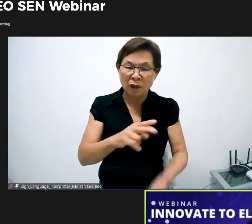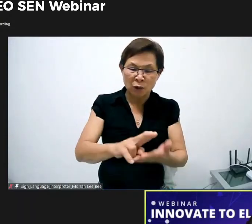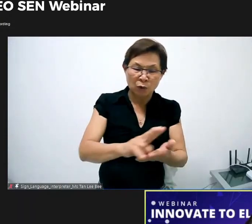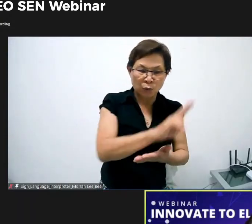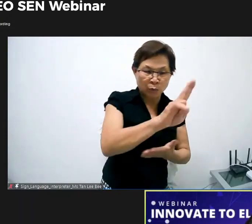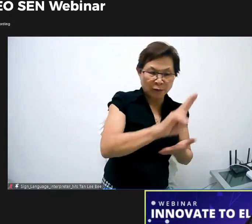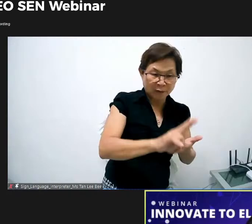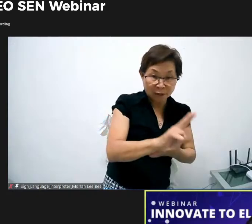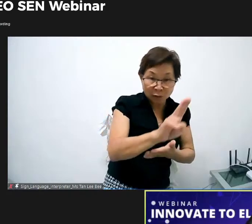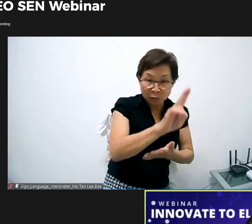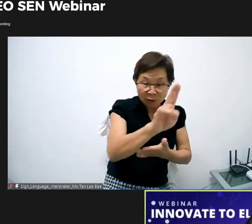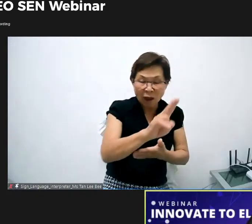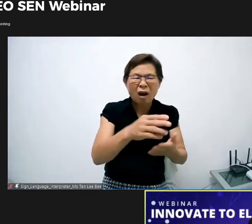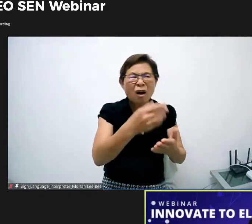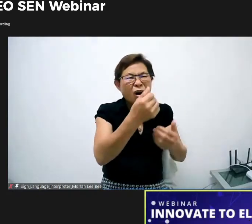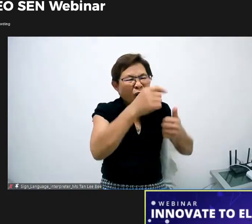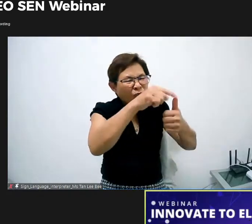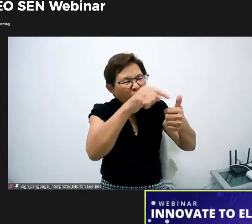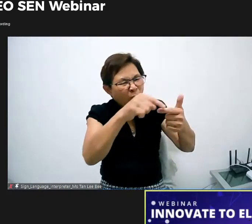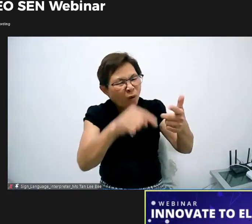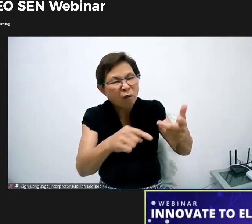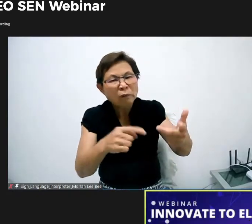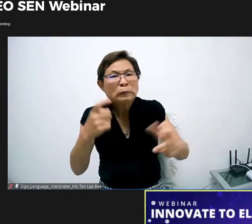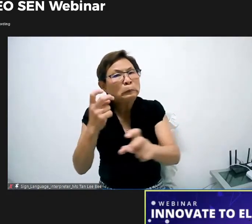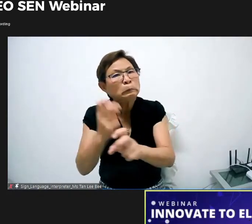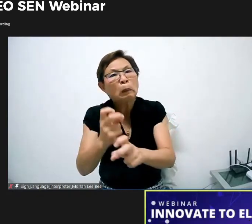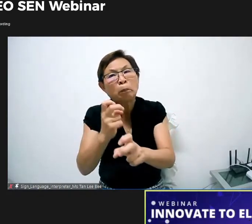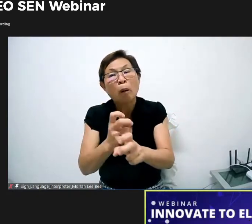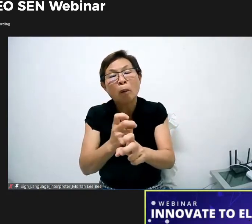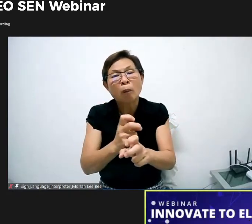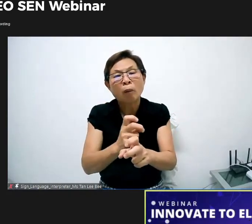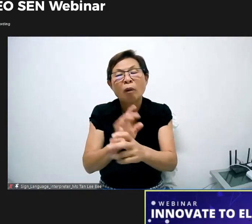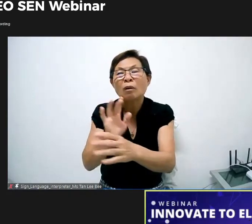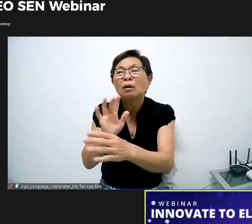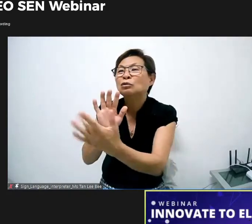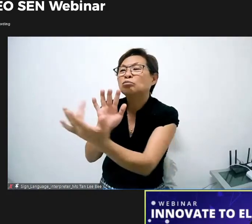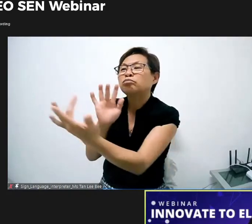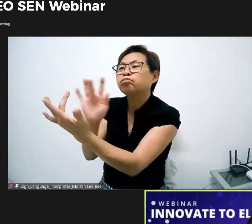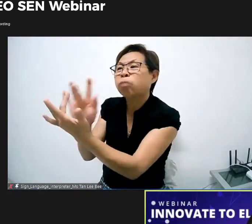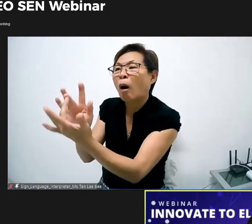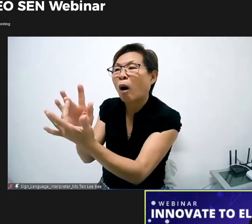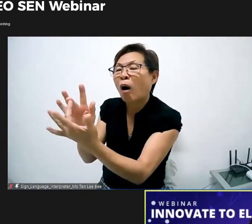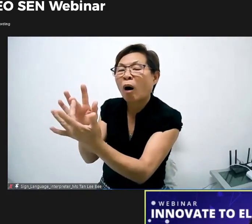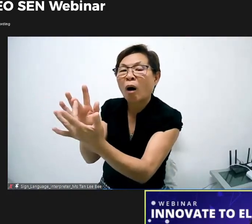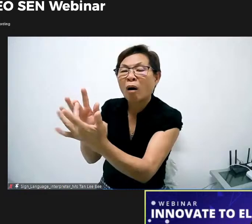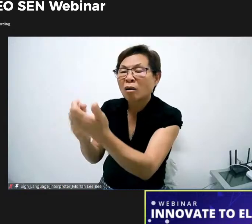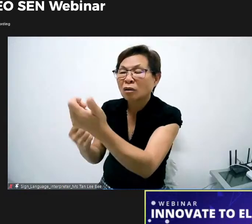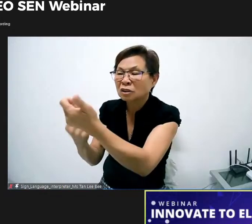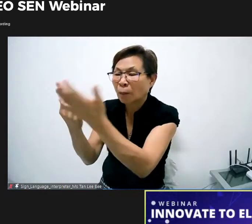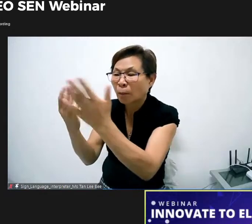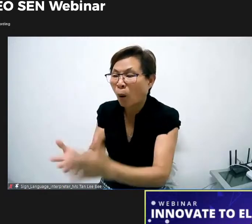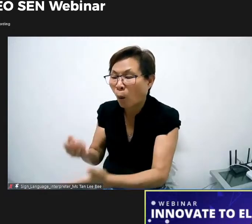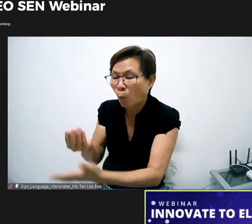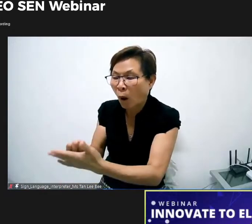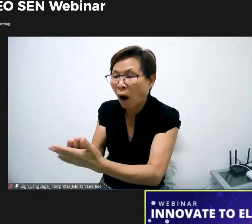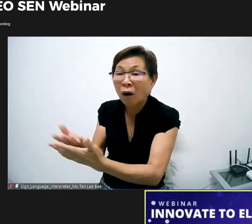there are certain things that we are difficult to penetrate to the funder, because some funder, of course, they really